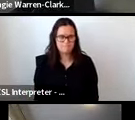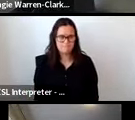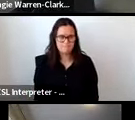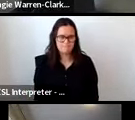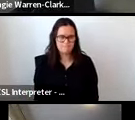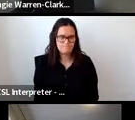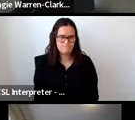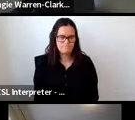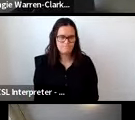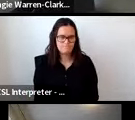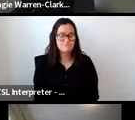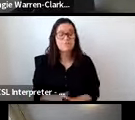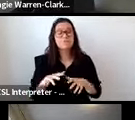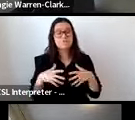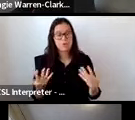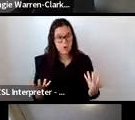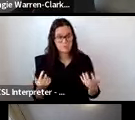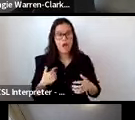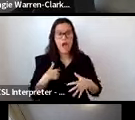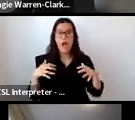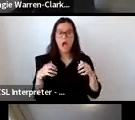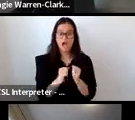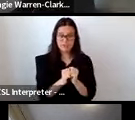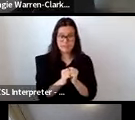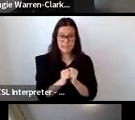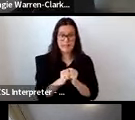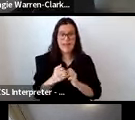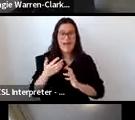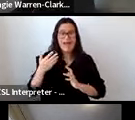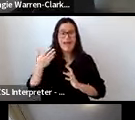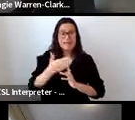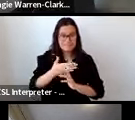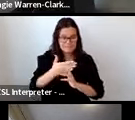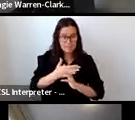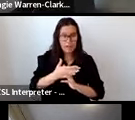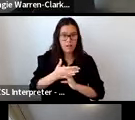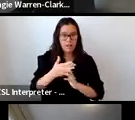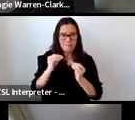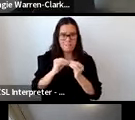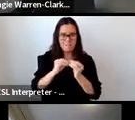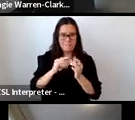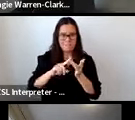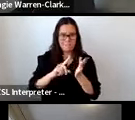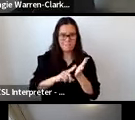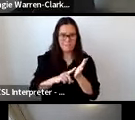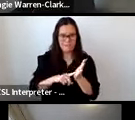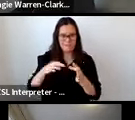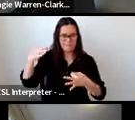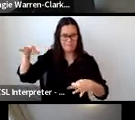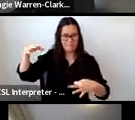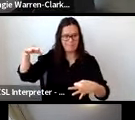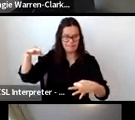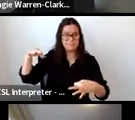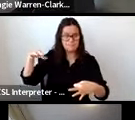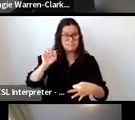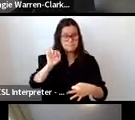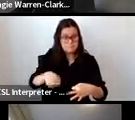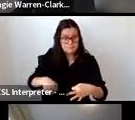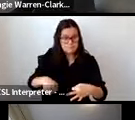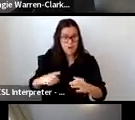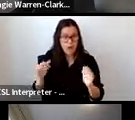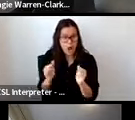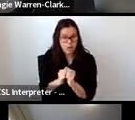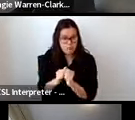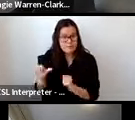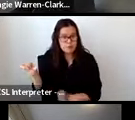So I agree with the Accessibility for New Zealanders bill. I think it's brilliant and it needs to happen. My